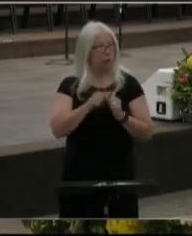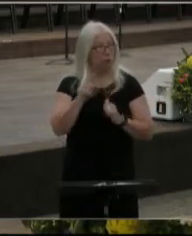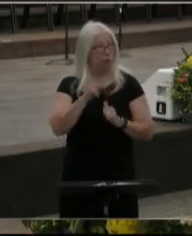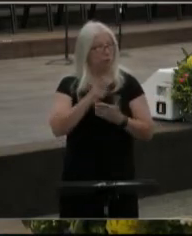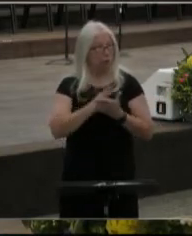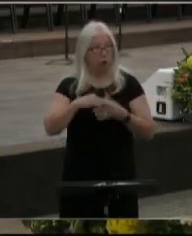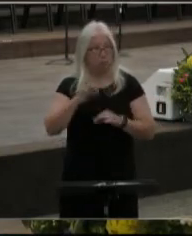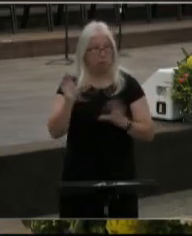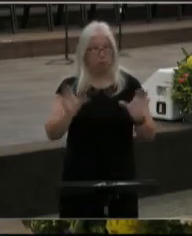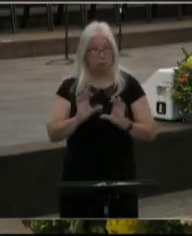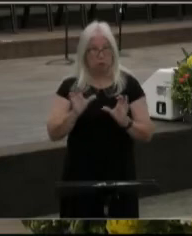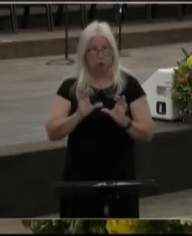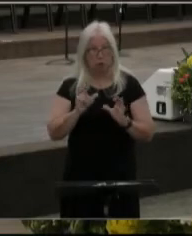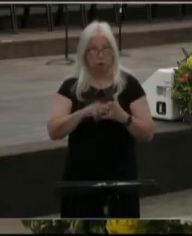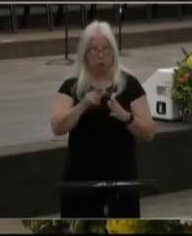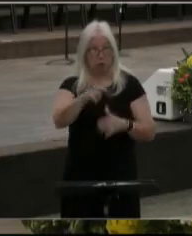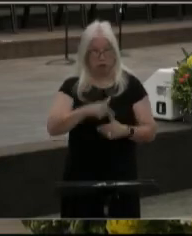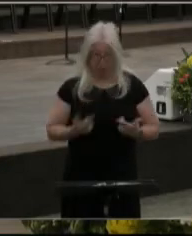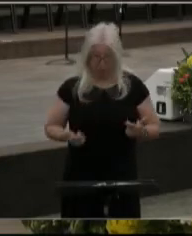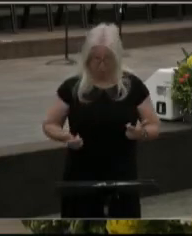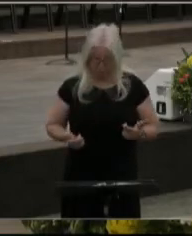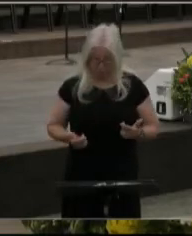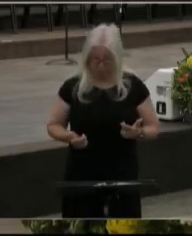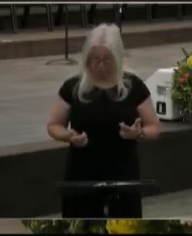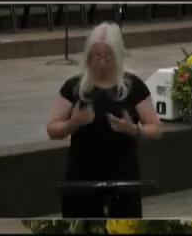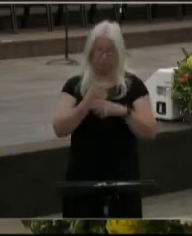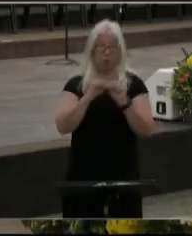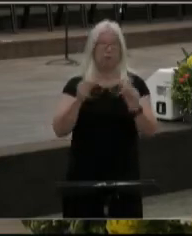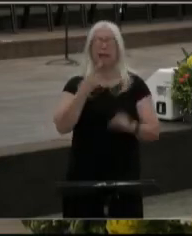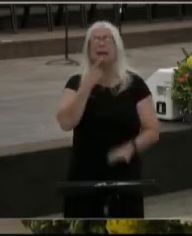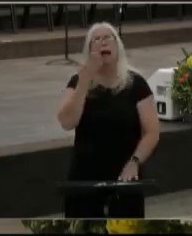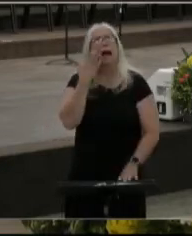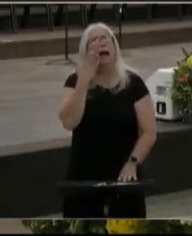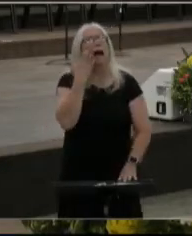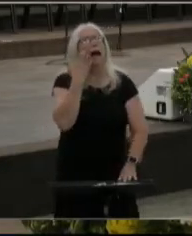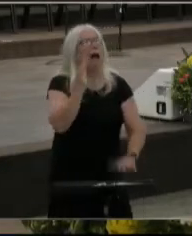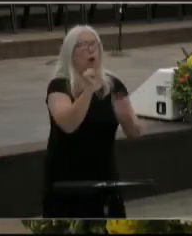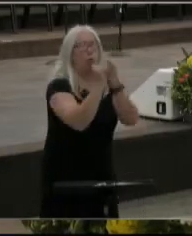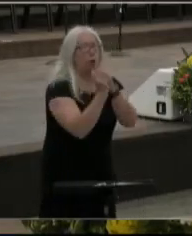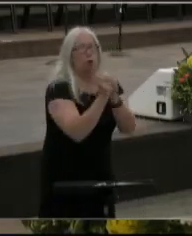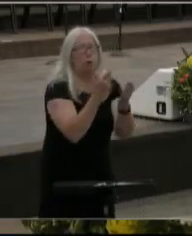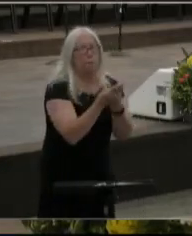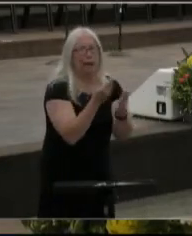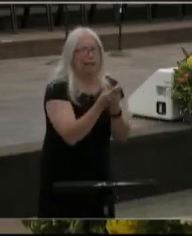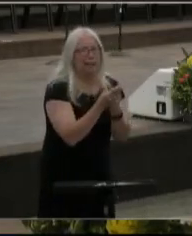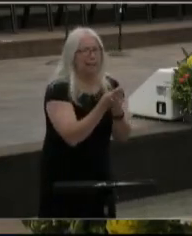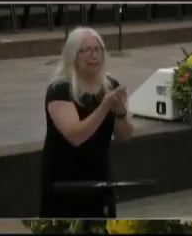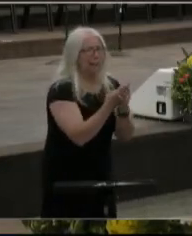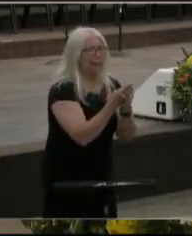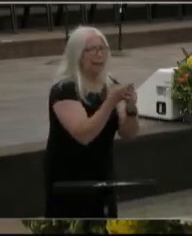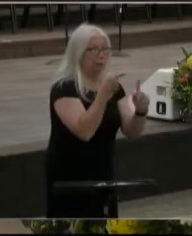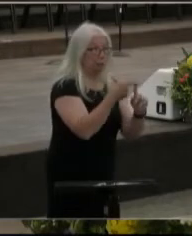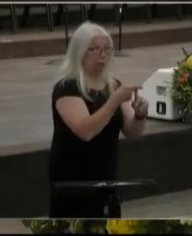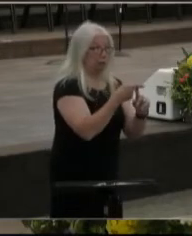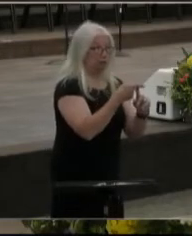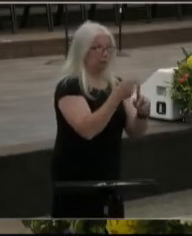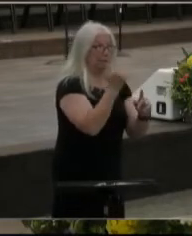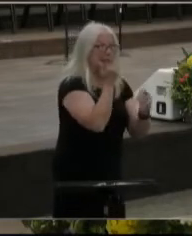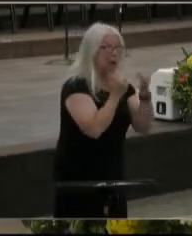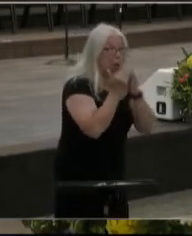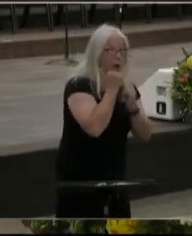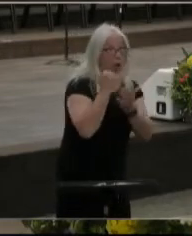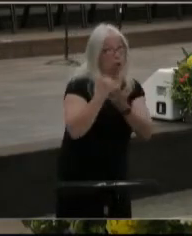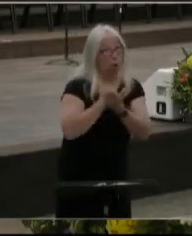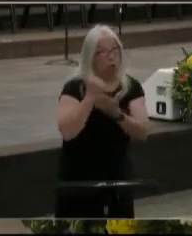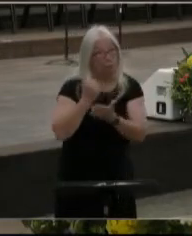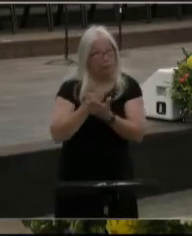let the Holy Spirit do as He would in your life. If you're saying, preacher, I don't worship money. You know, the point is, it's not wrong to